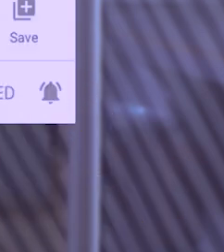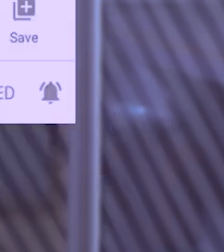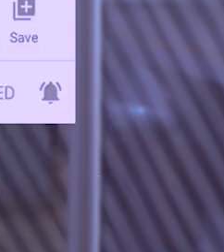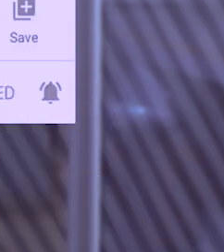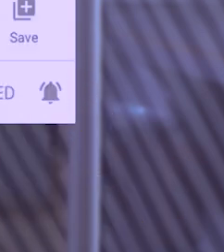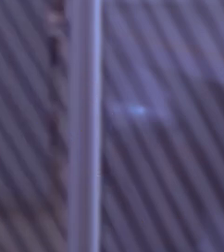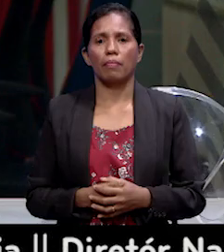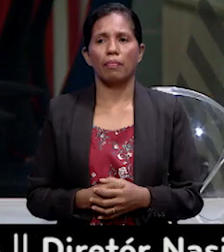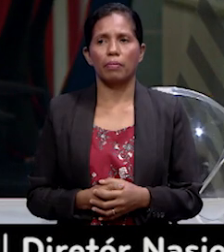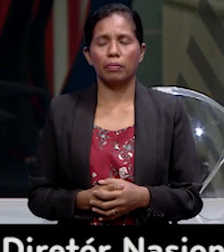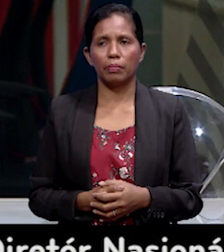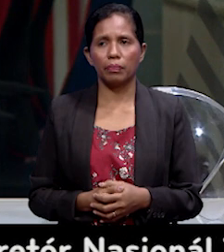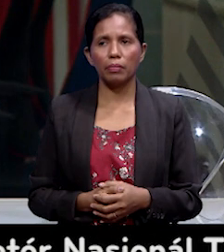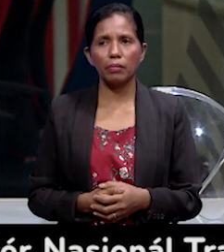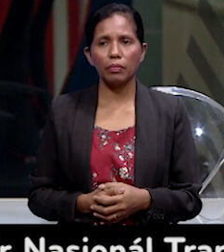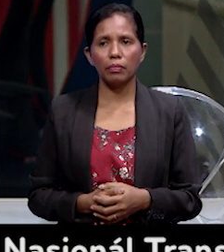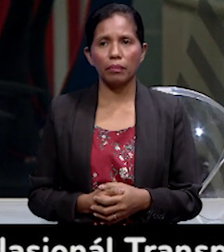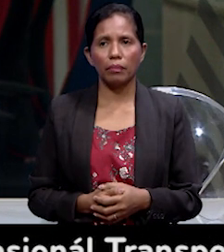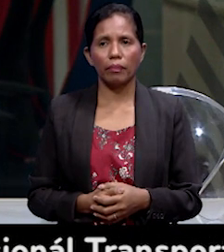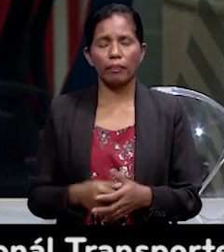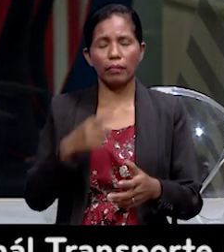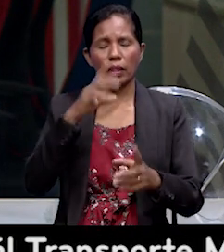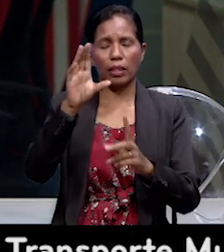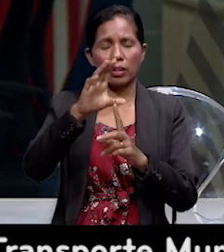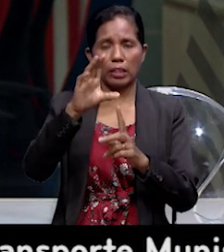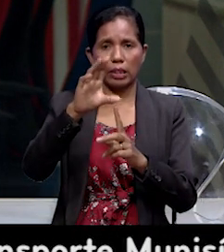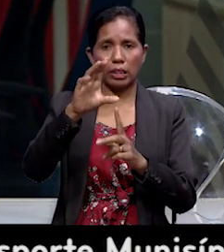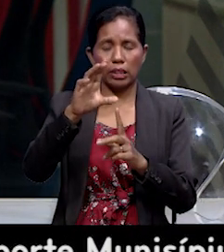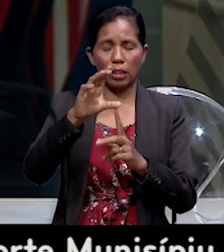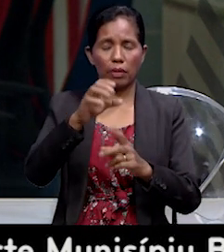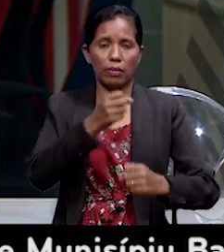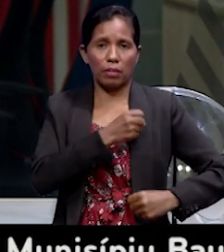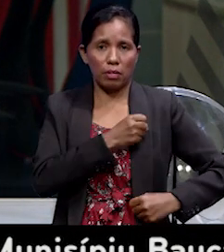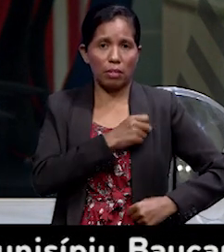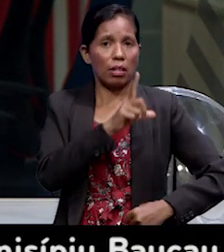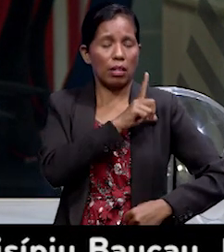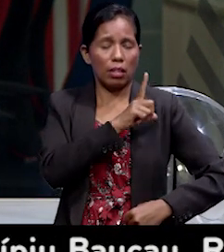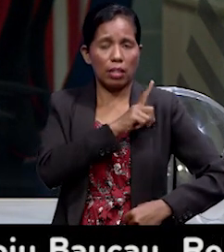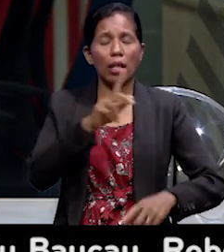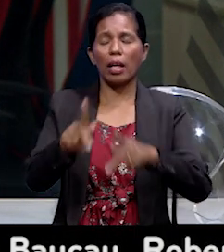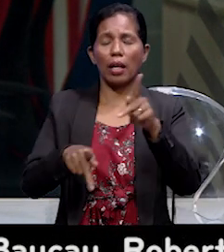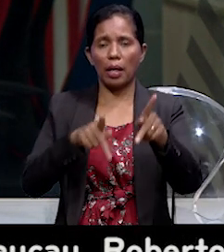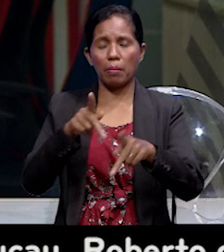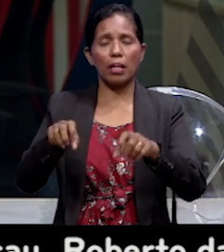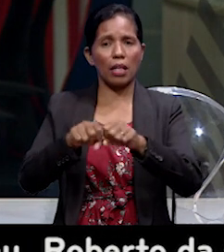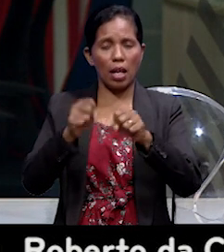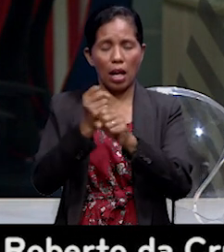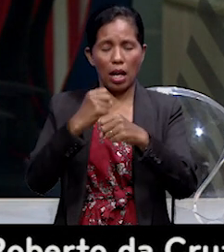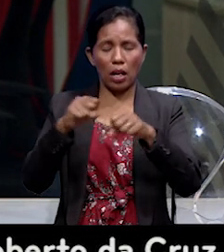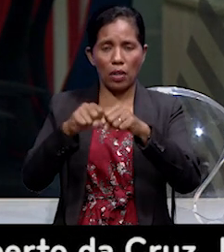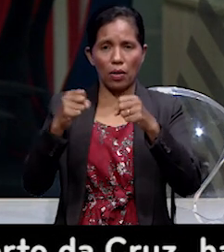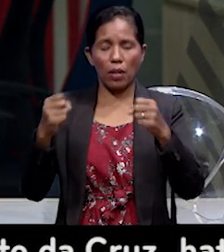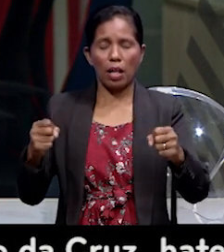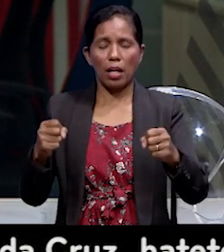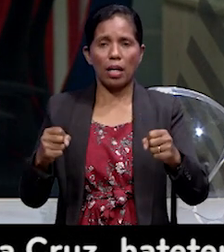more information. Chef Estado Mayor General FFDTL afirma, MNB estraga símbolo nação né,